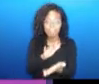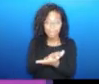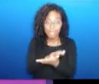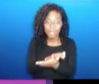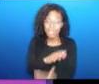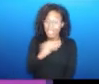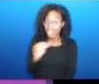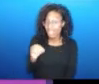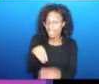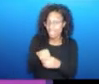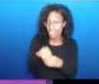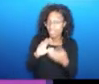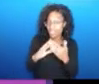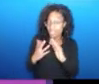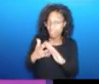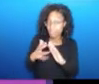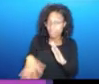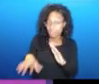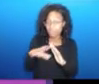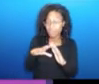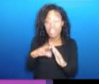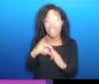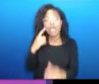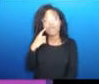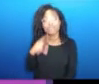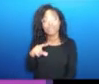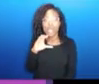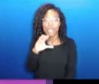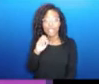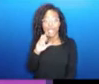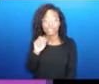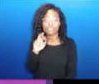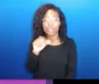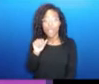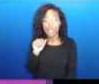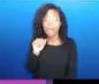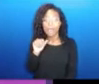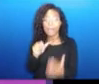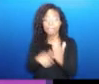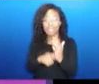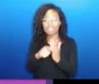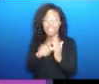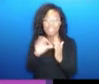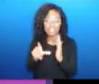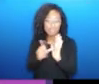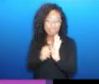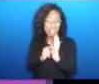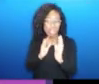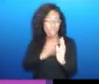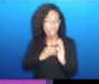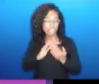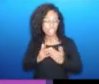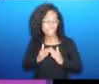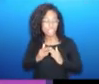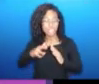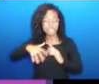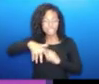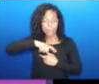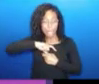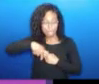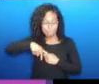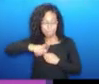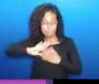in the Community Capture magazine that's in print in our city and surrounding cities and online.